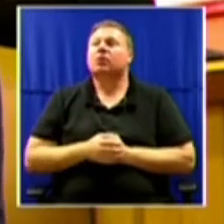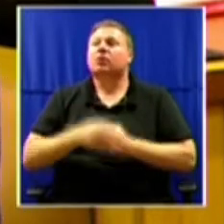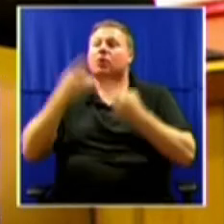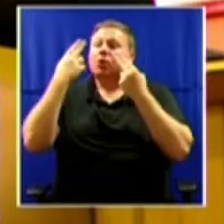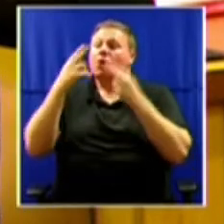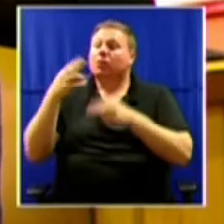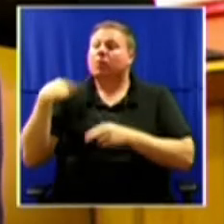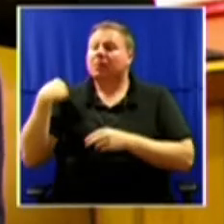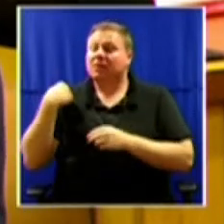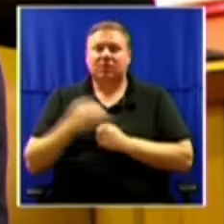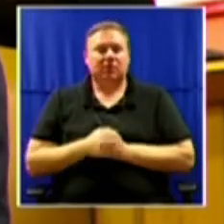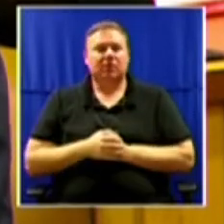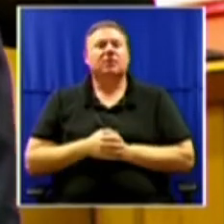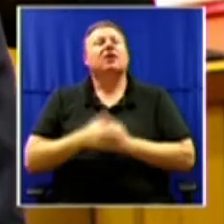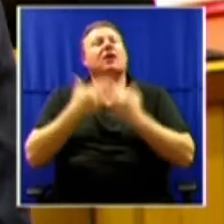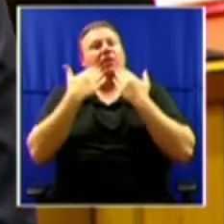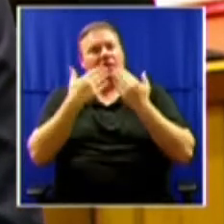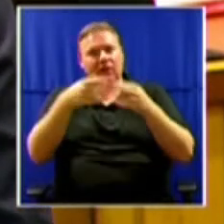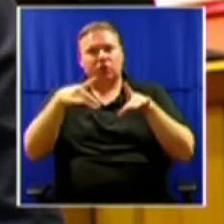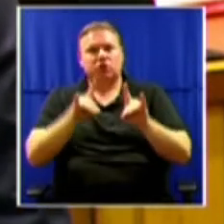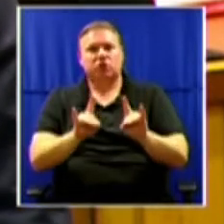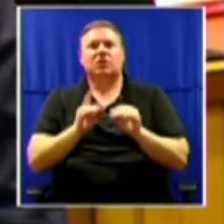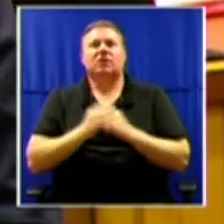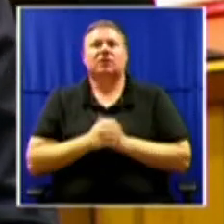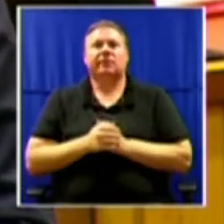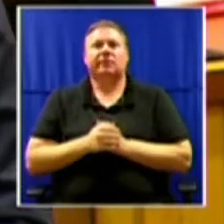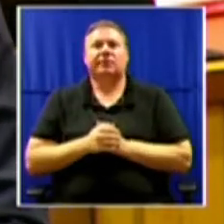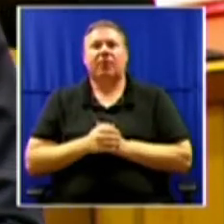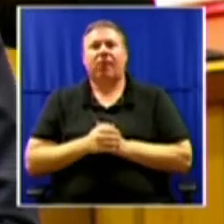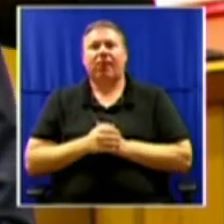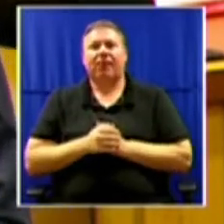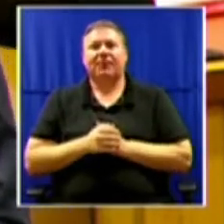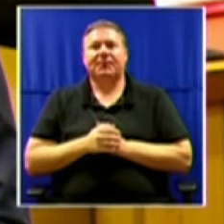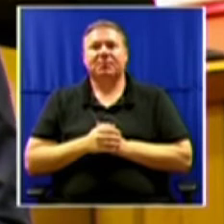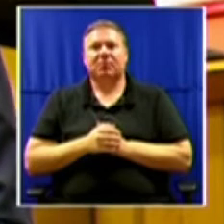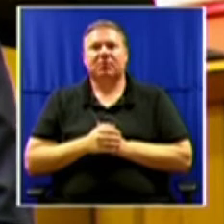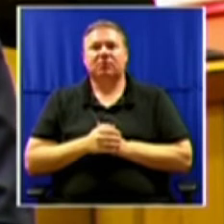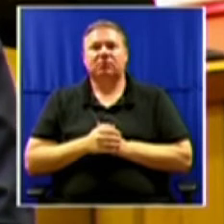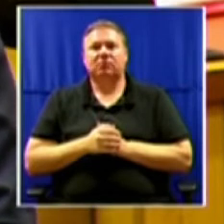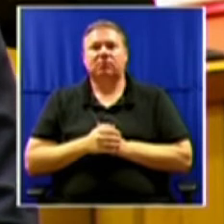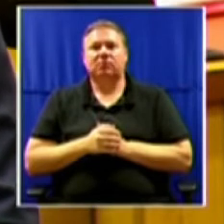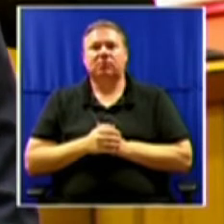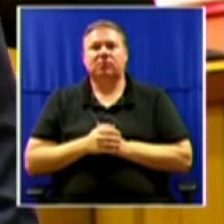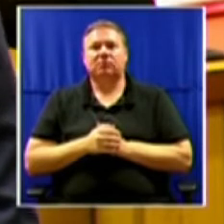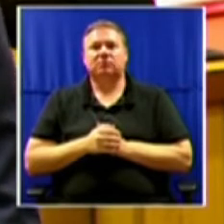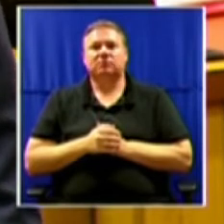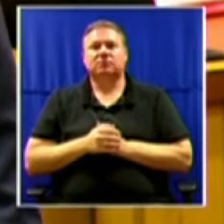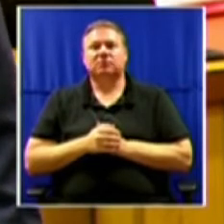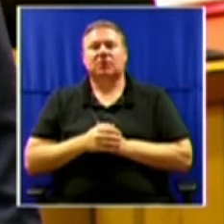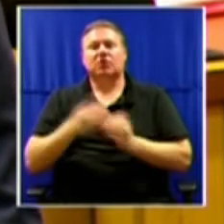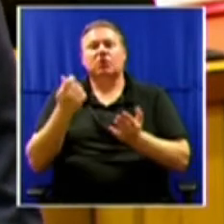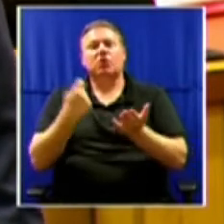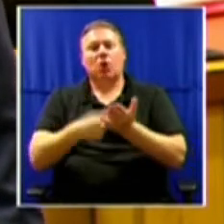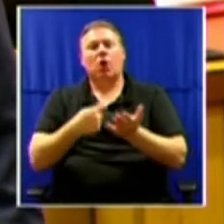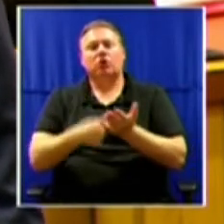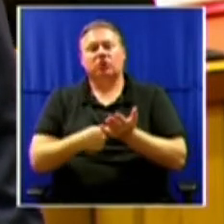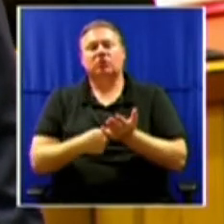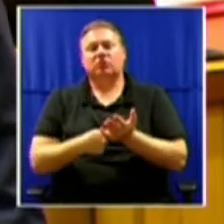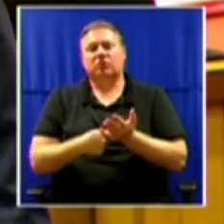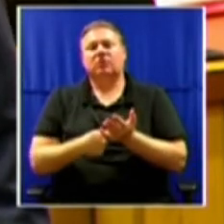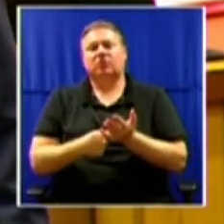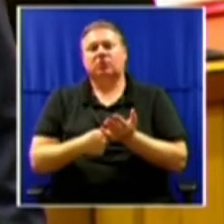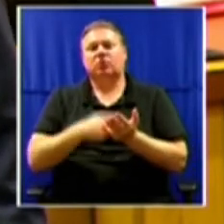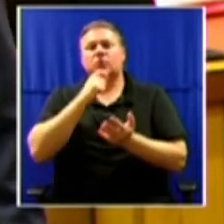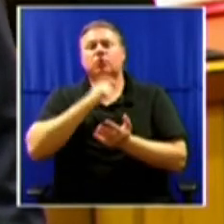It's the cost, though, as spoken by Honourable Breitenbach, it's high. It is